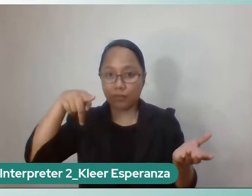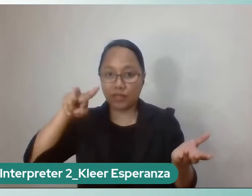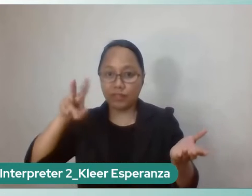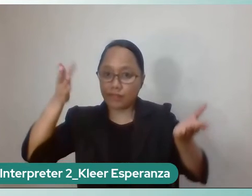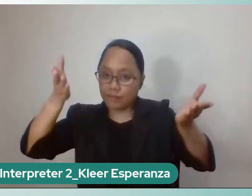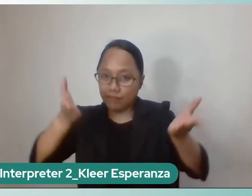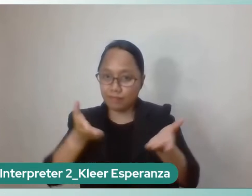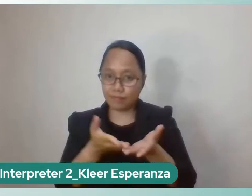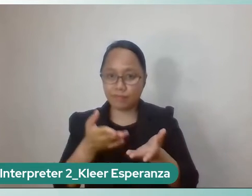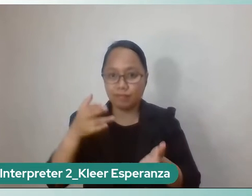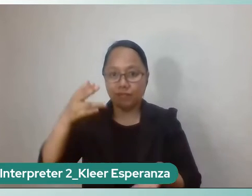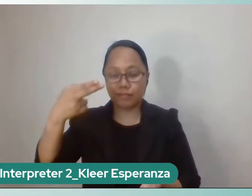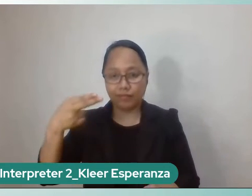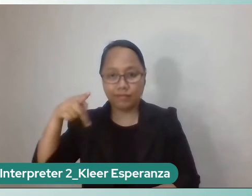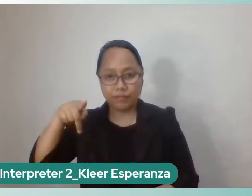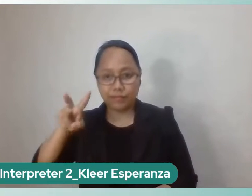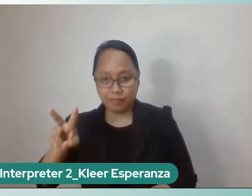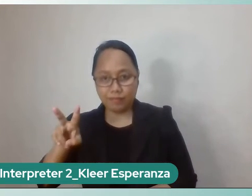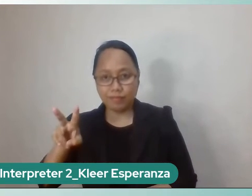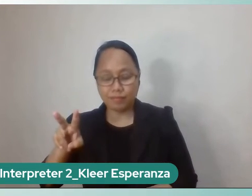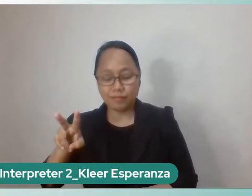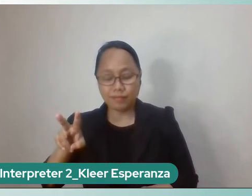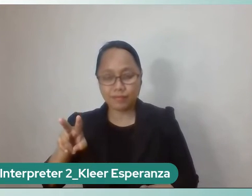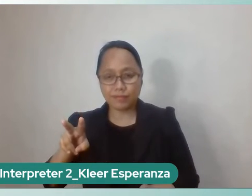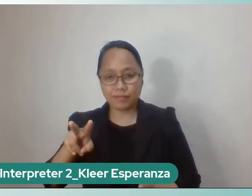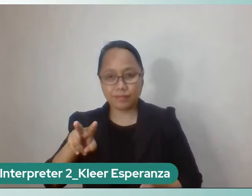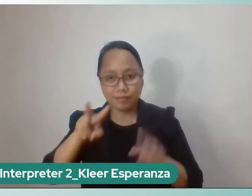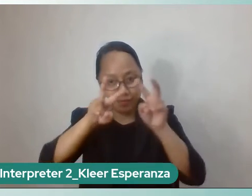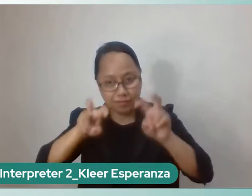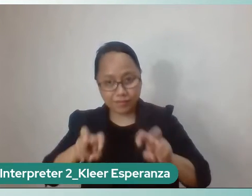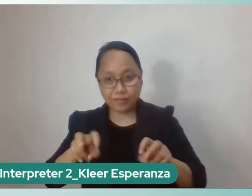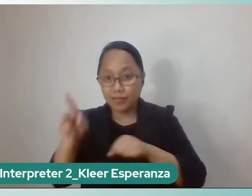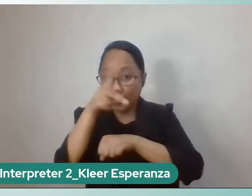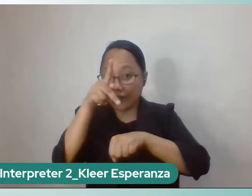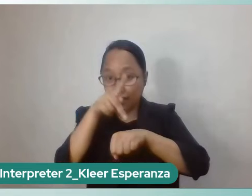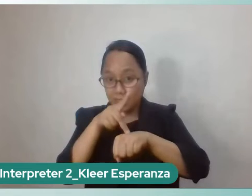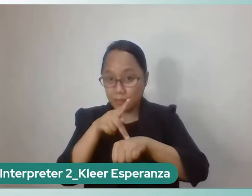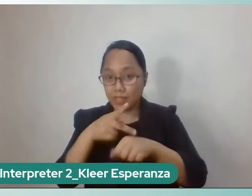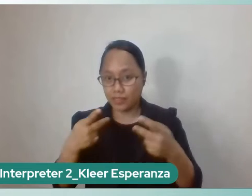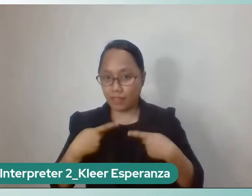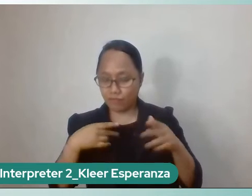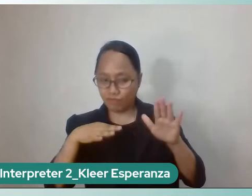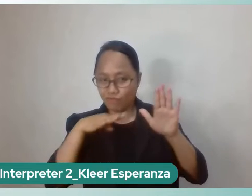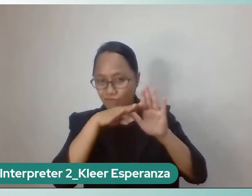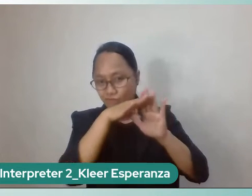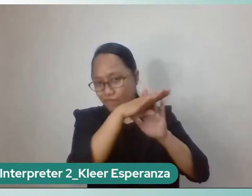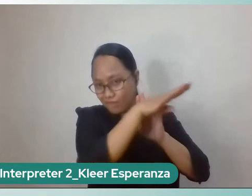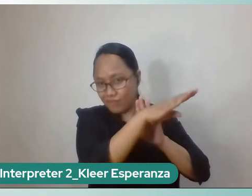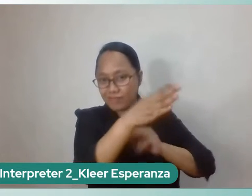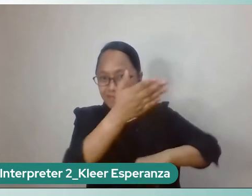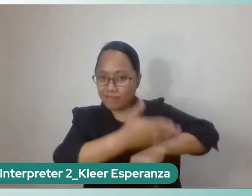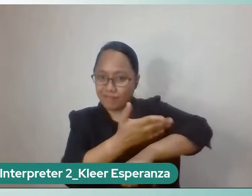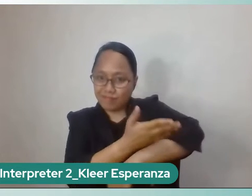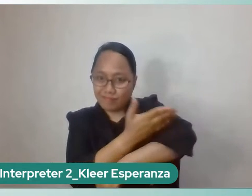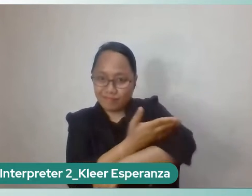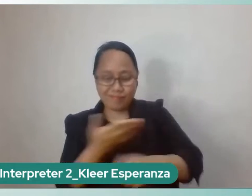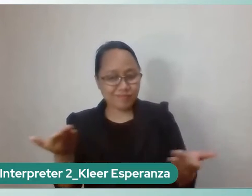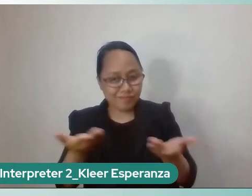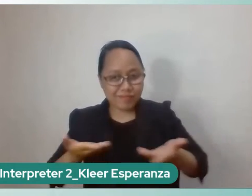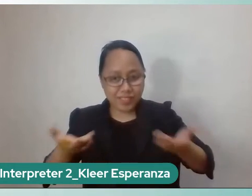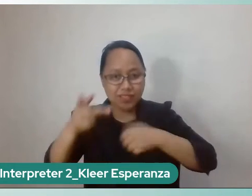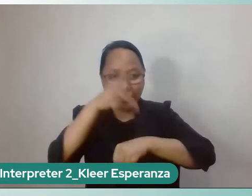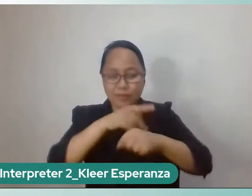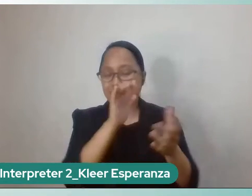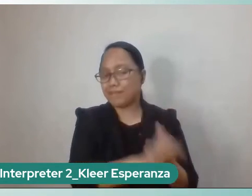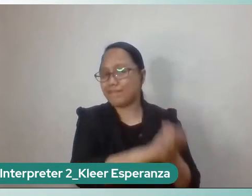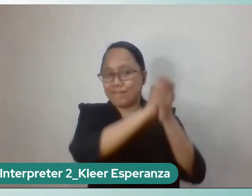HPV screening introduction in the Philippines, as well as increasing access to thermal ablation in the Philippines. So congratulations on